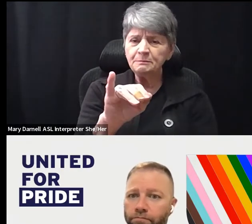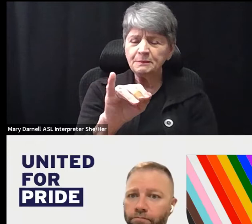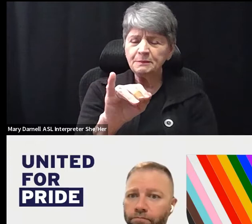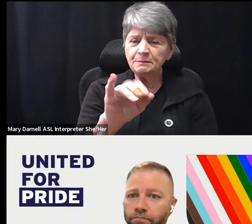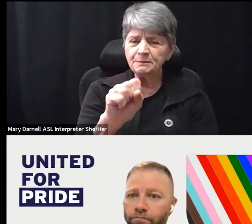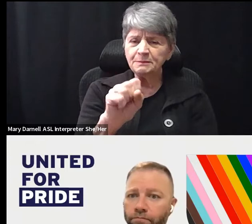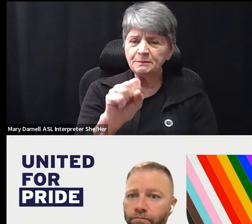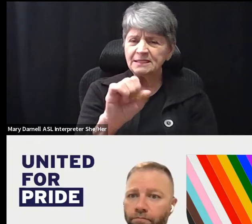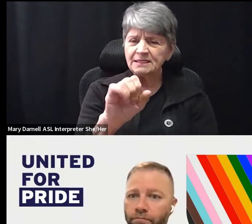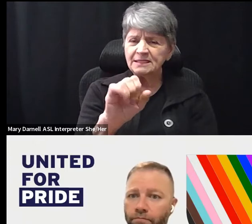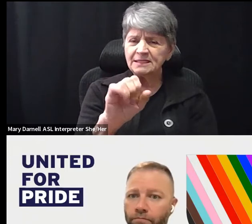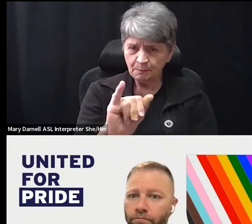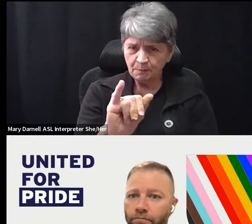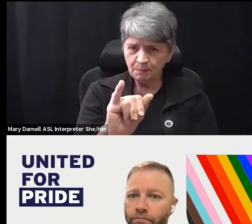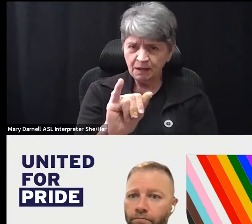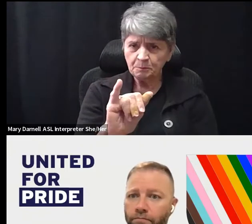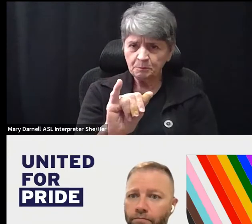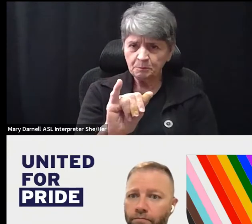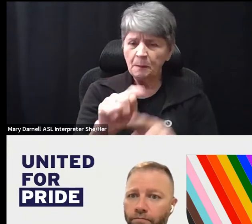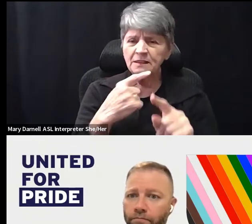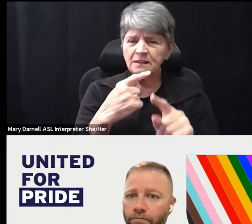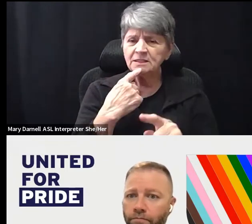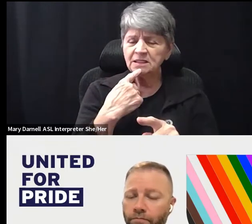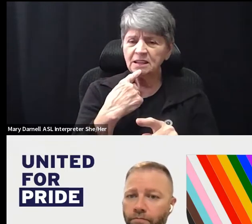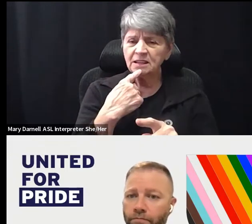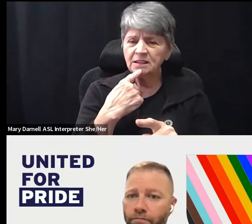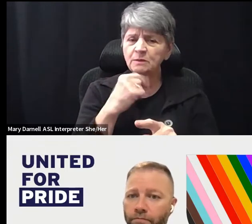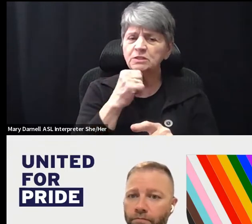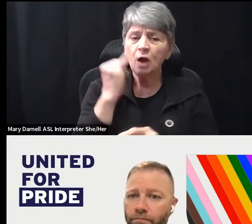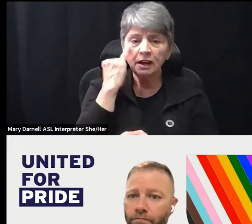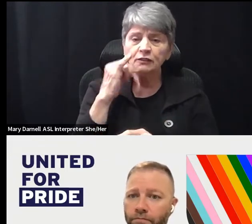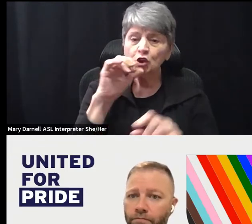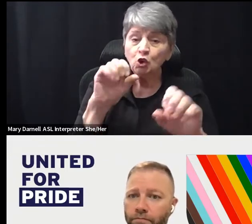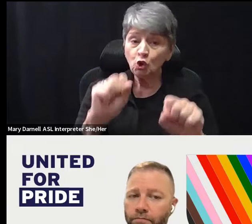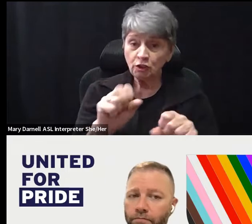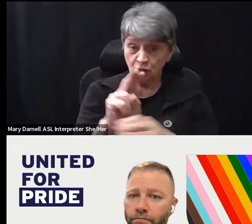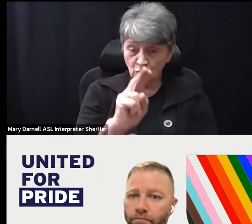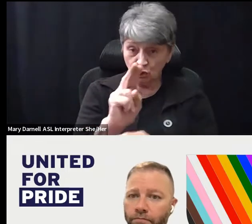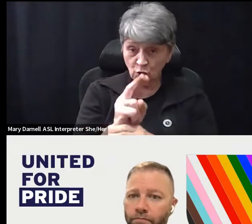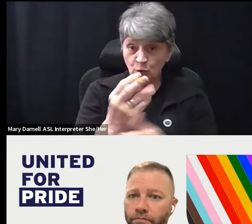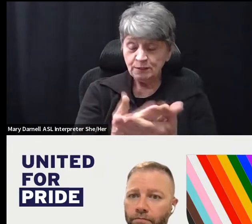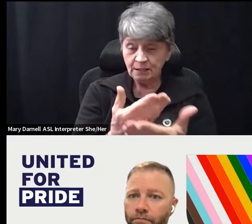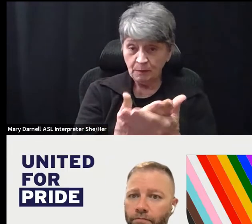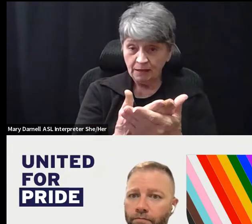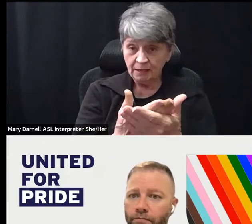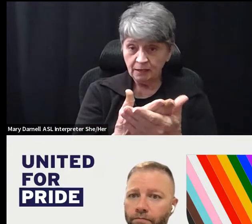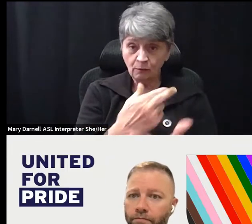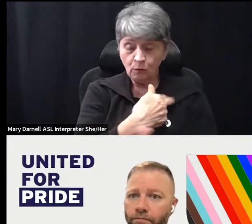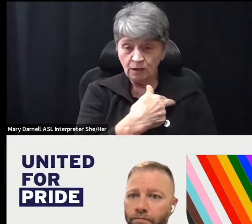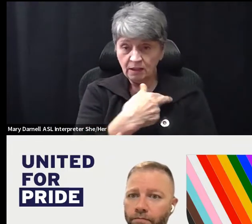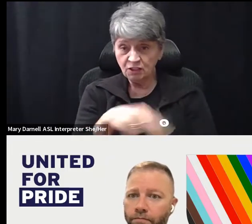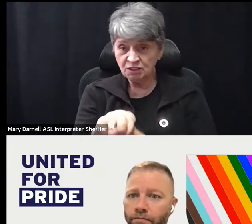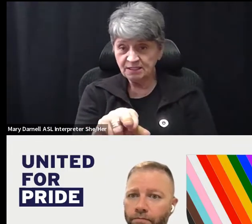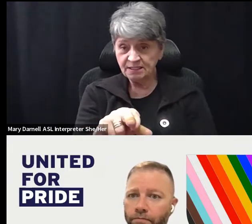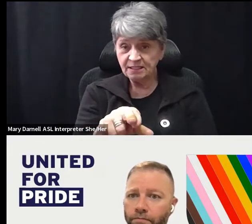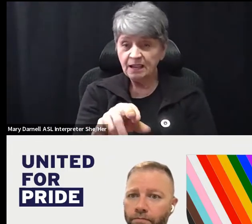they said they weren't addressing whether or not you could use the money in a religious way. So, and then in Espinoza versus Montana Department of Revenue, which